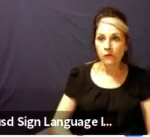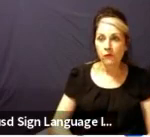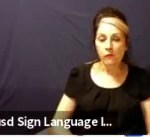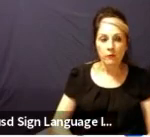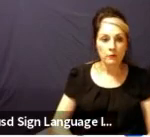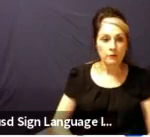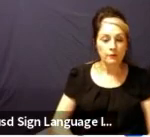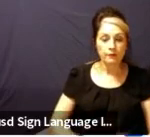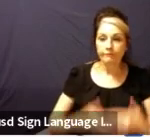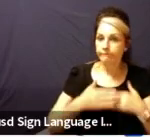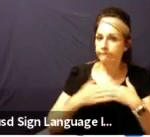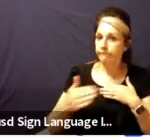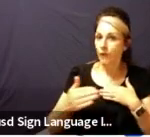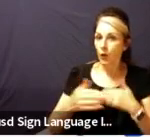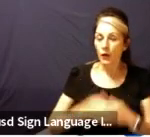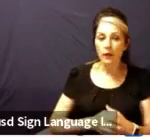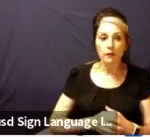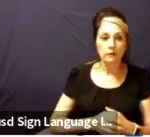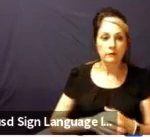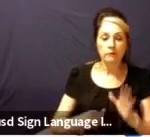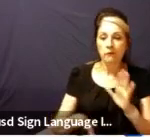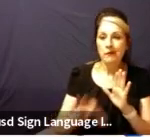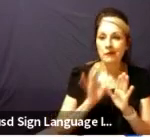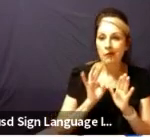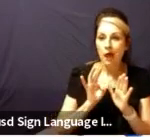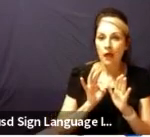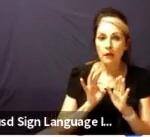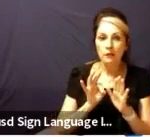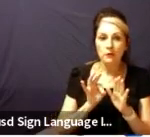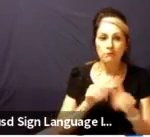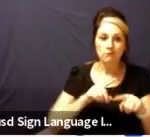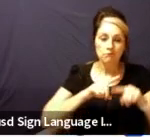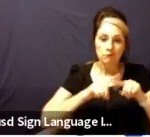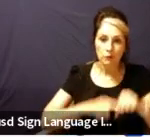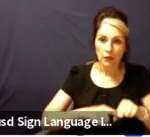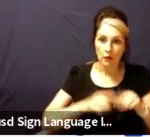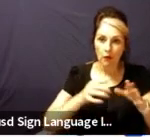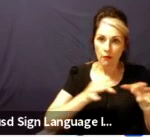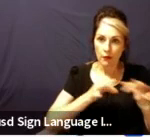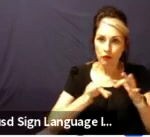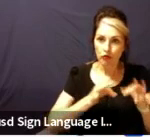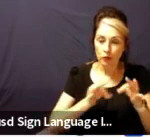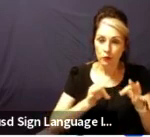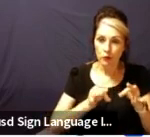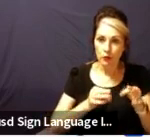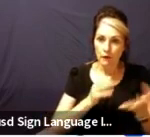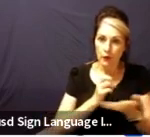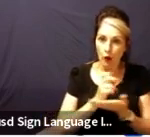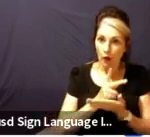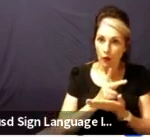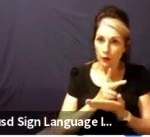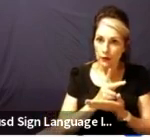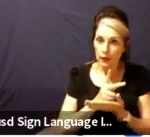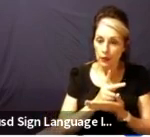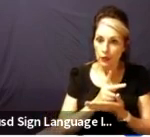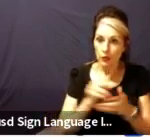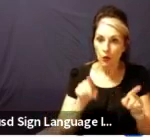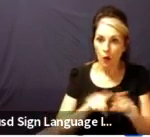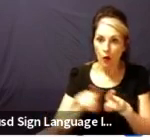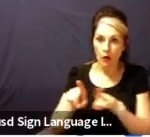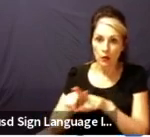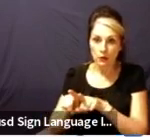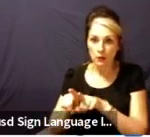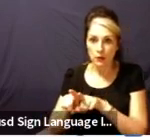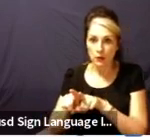You will go ahead and you will select based off of the description of the authorization, as well as the